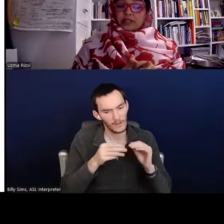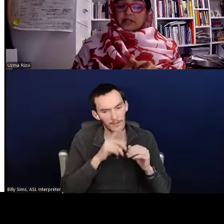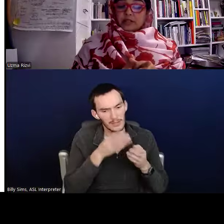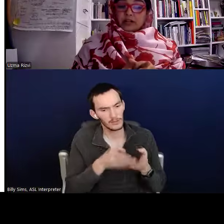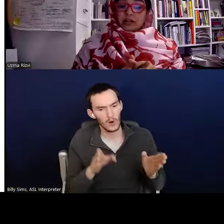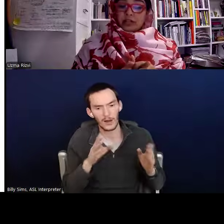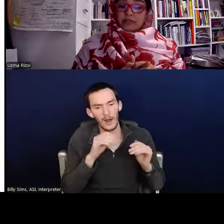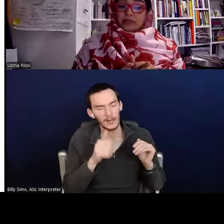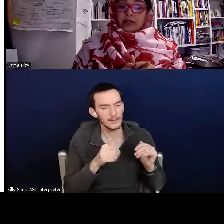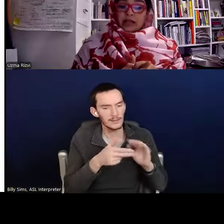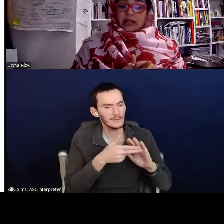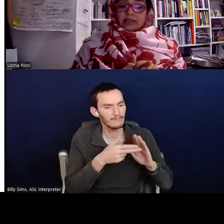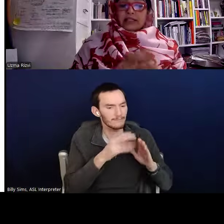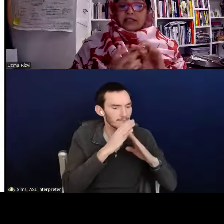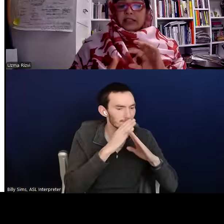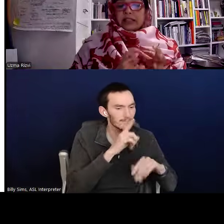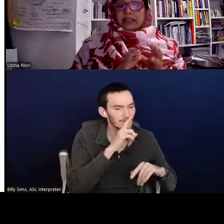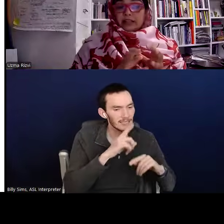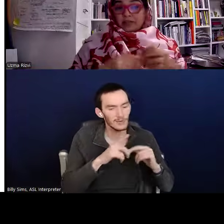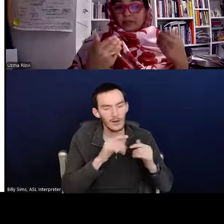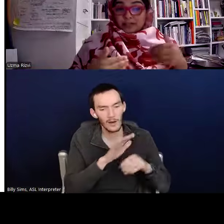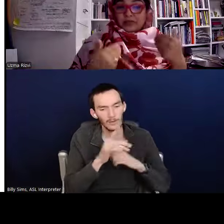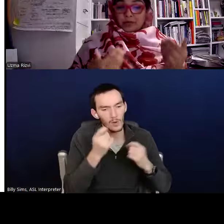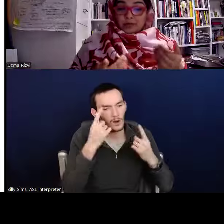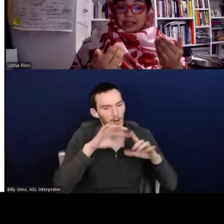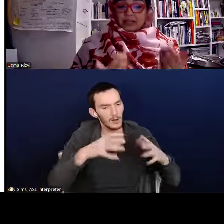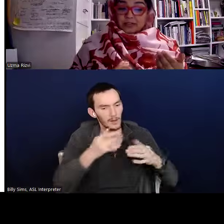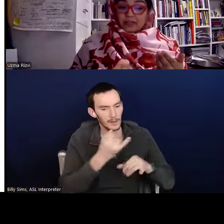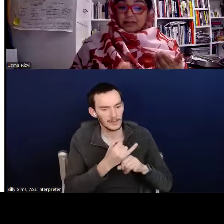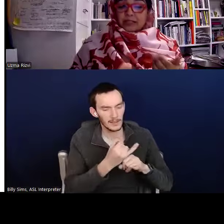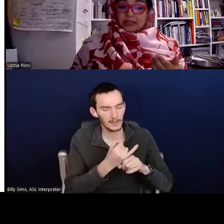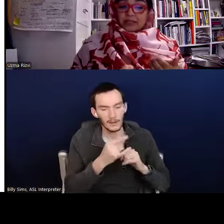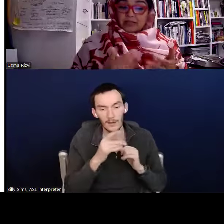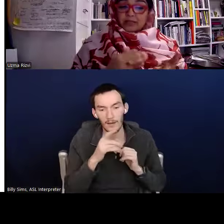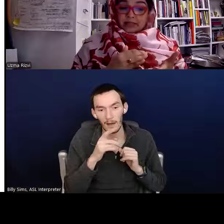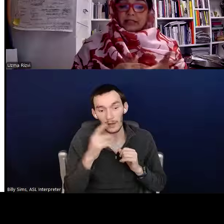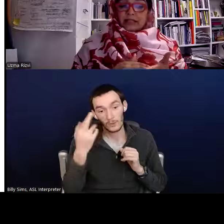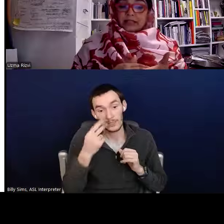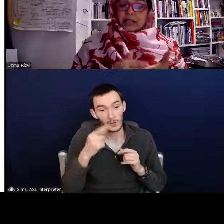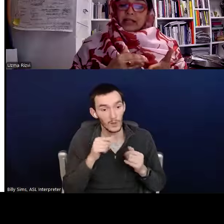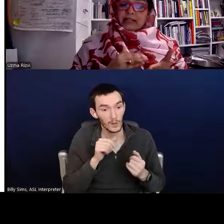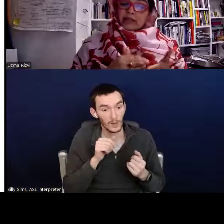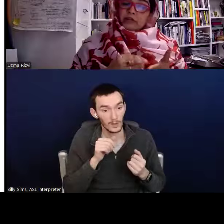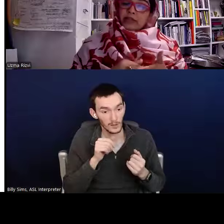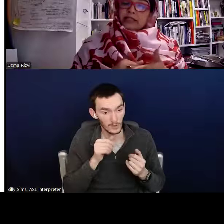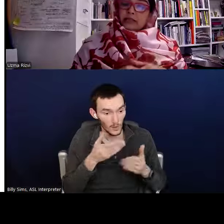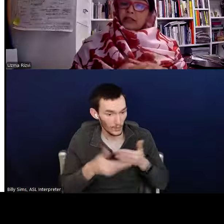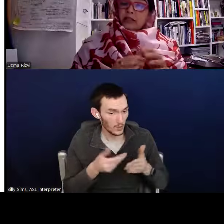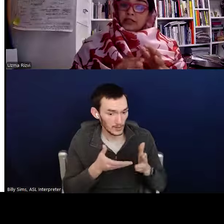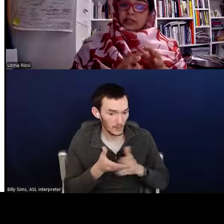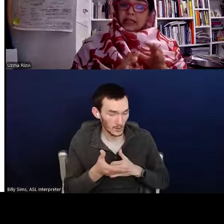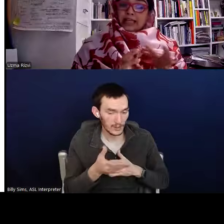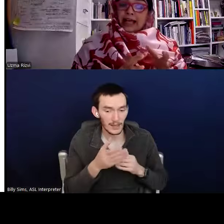and justice into the archive. Significantly, and the reason why we're kind of doing this explicitly, is that it rights some of